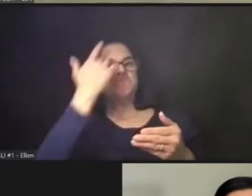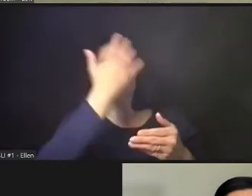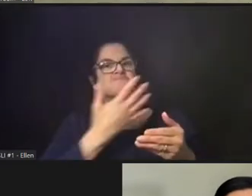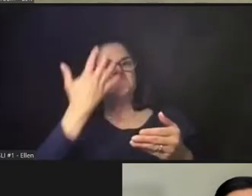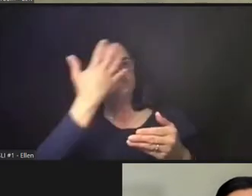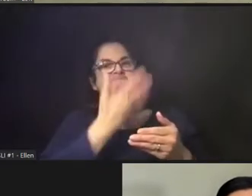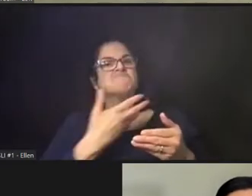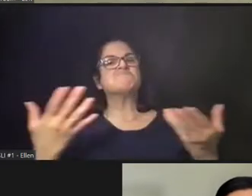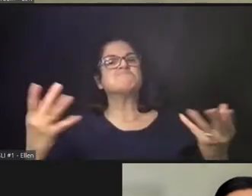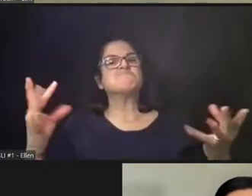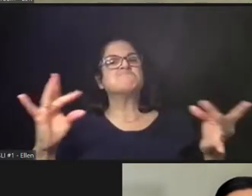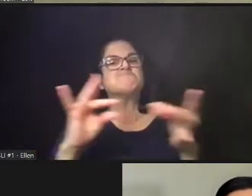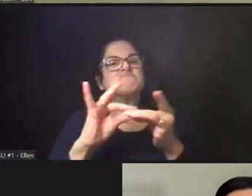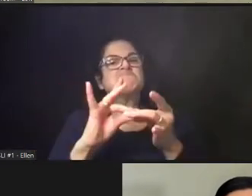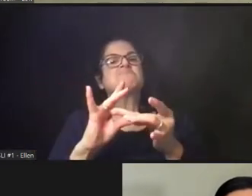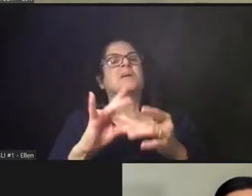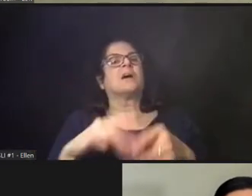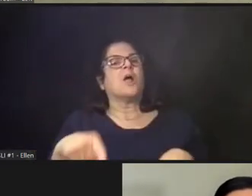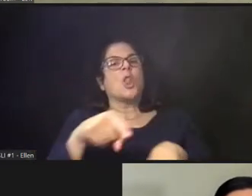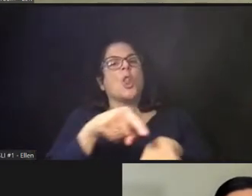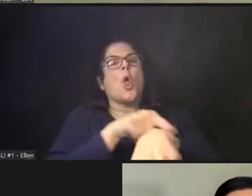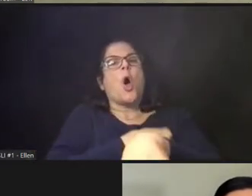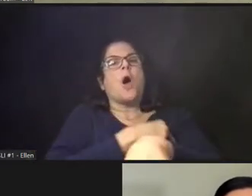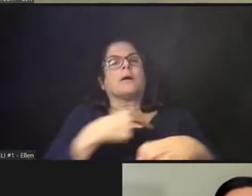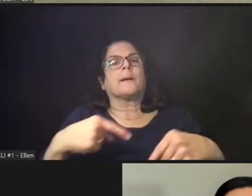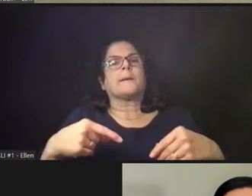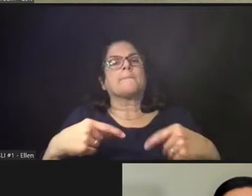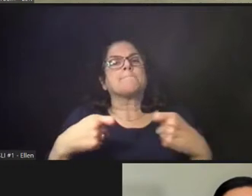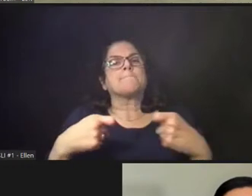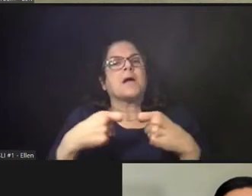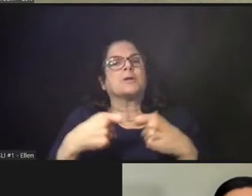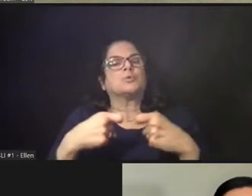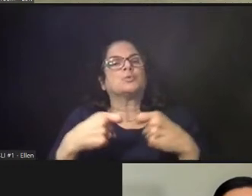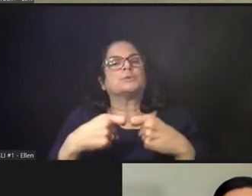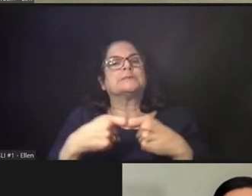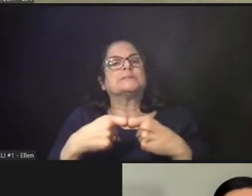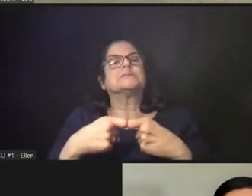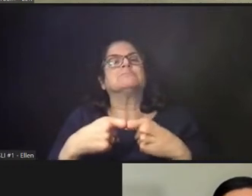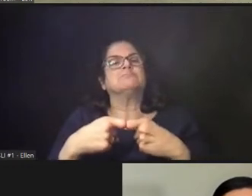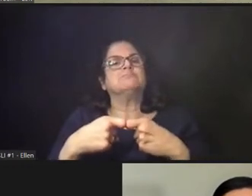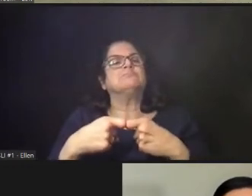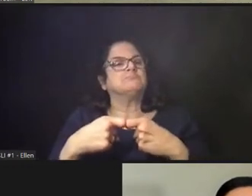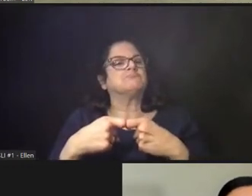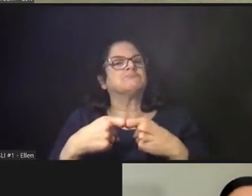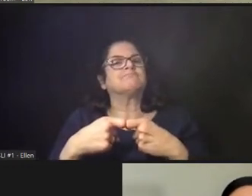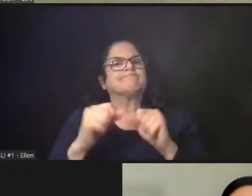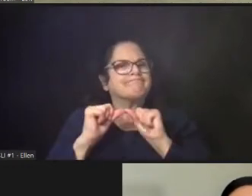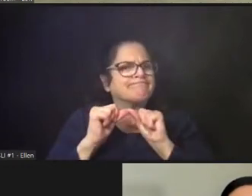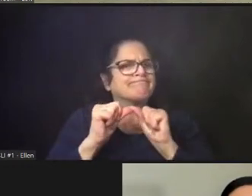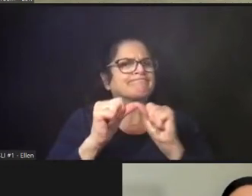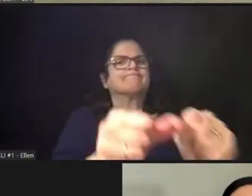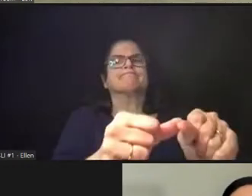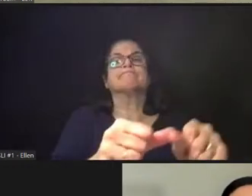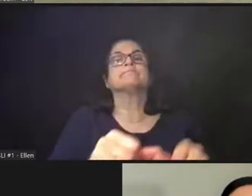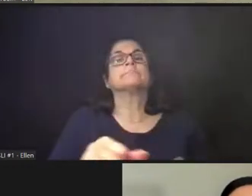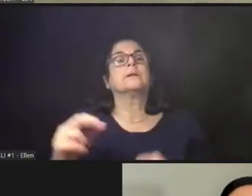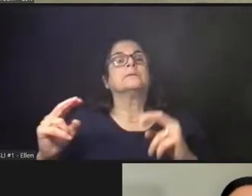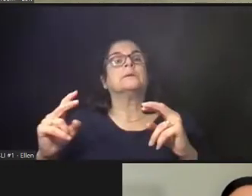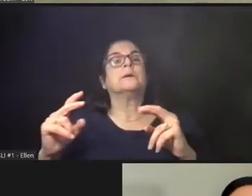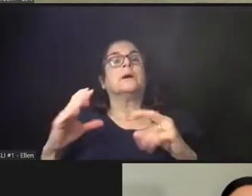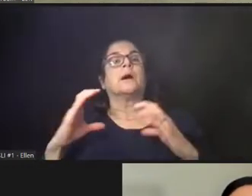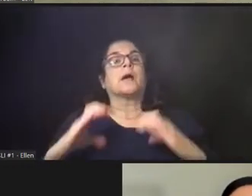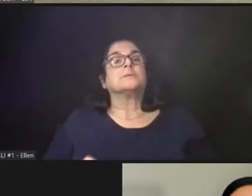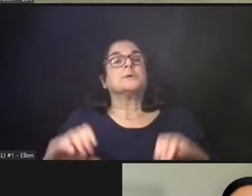connectivity, longer-lasting batteries that are universally compatible with different phone types, and the ability for customers to rent or purchase a